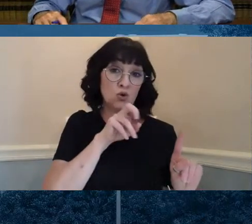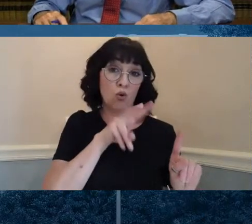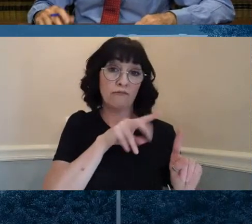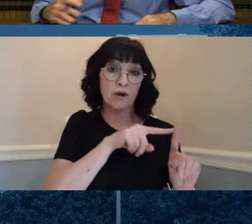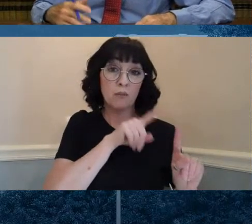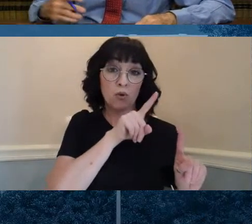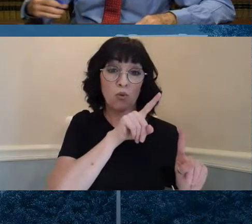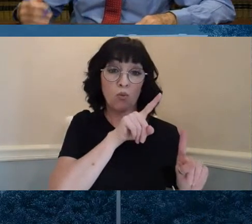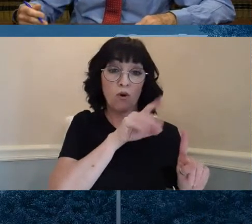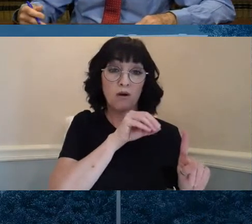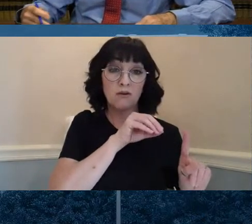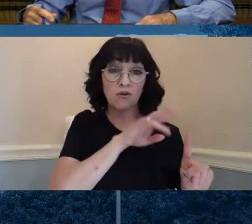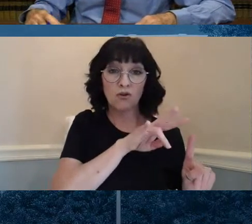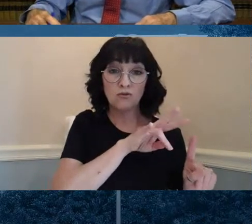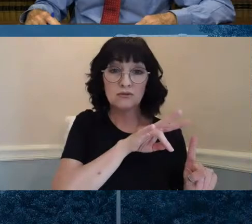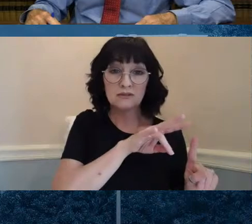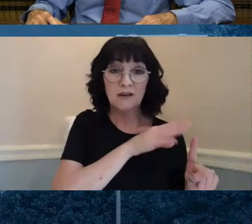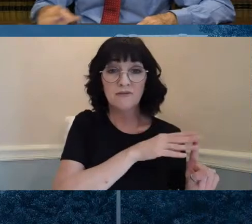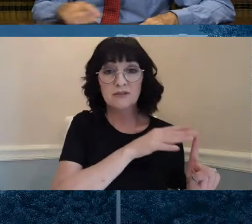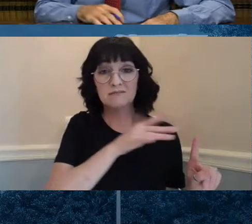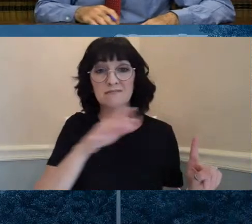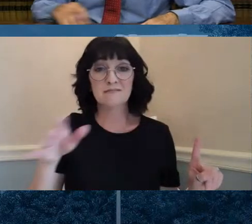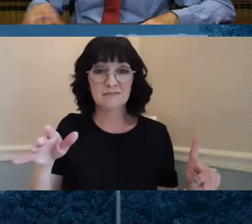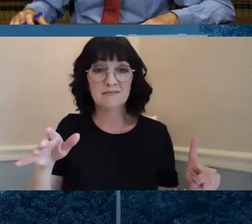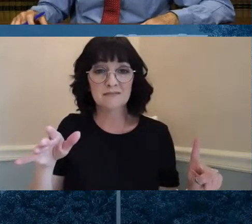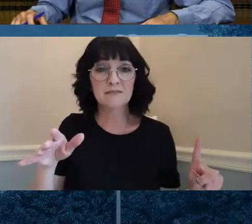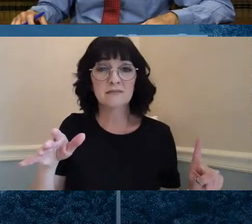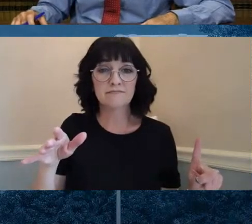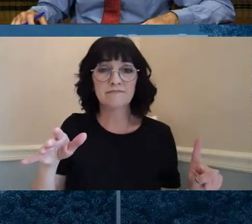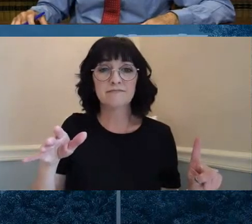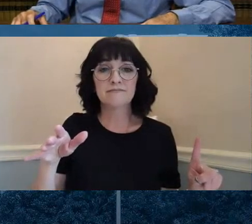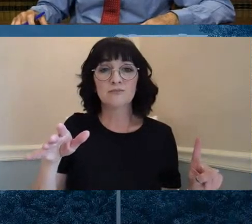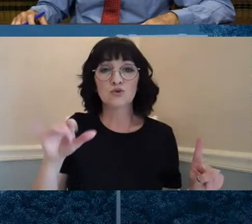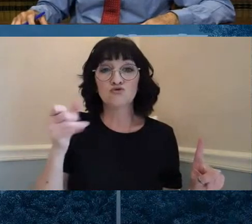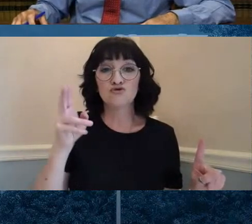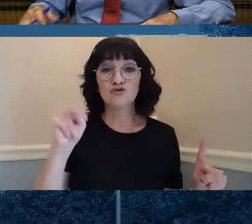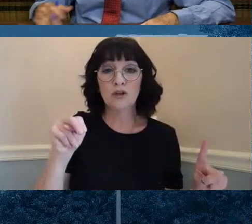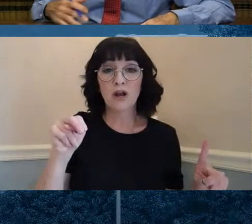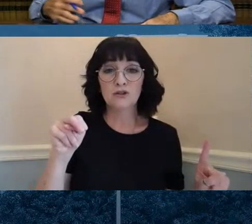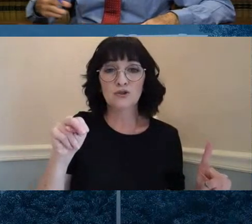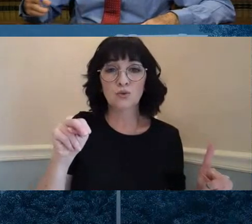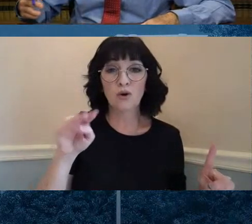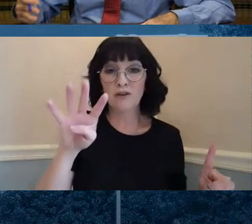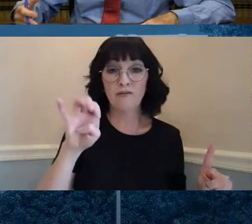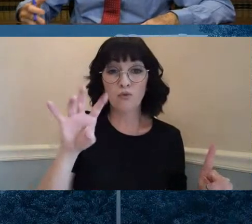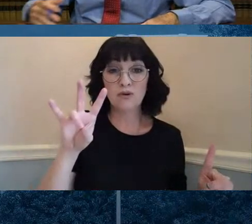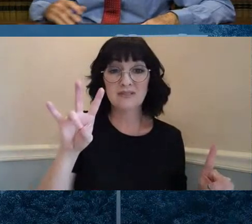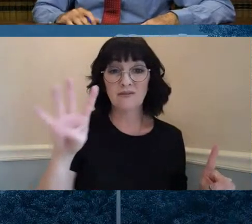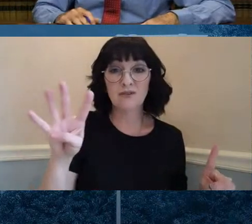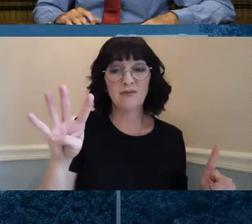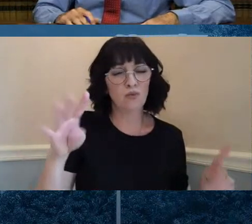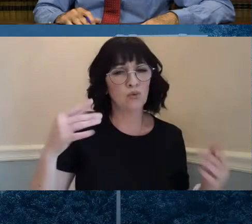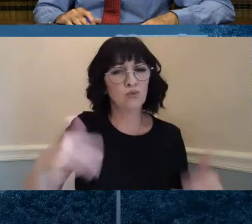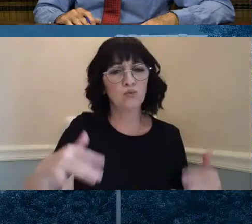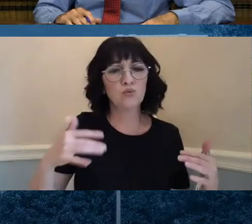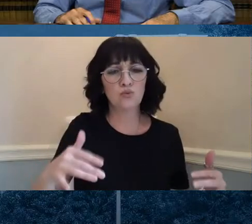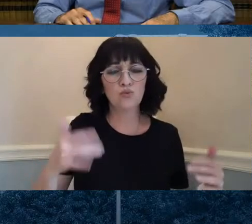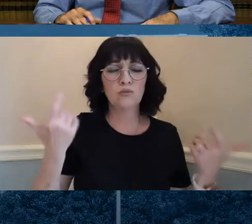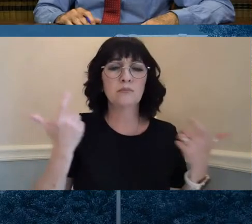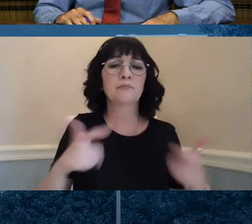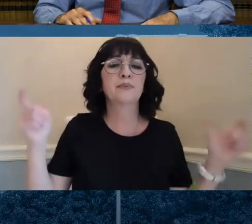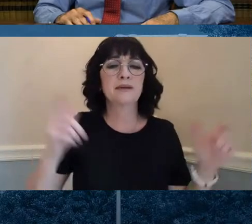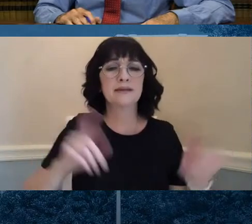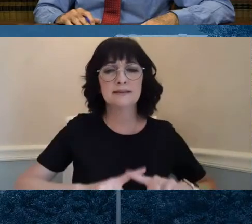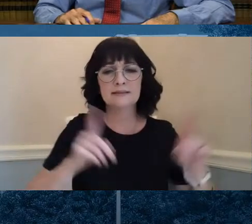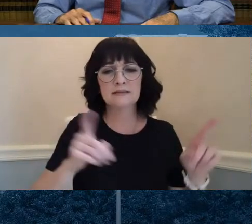474, which is the peak over the last year of hospitalizations. And then the rundown